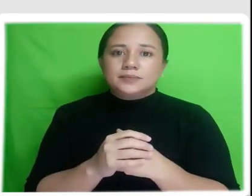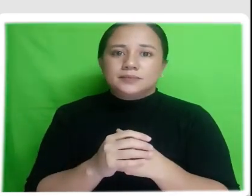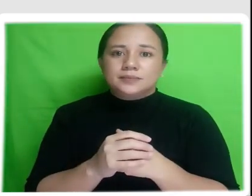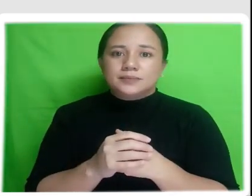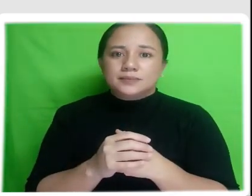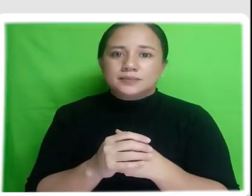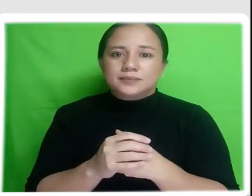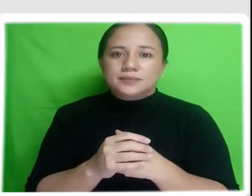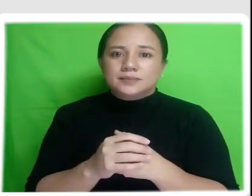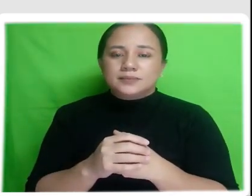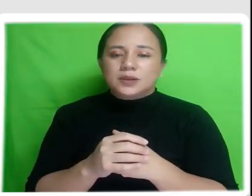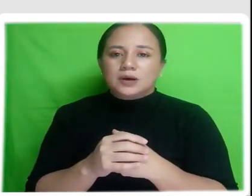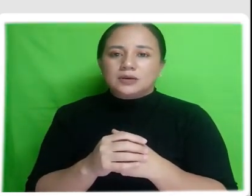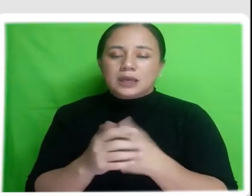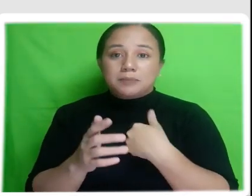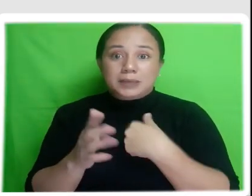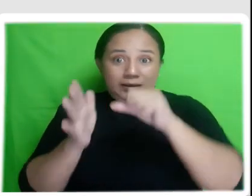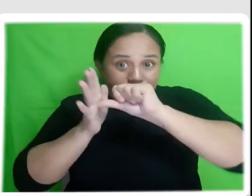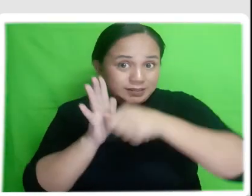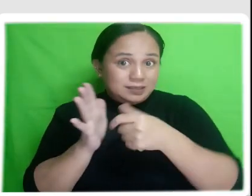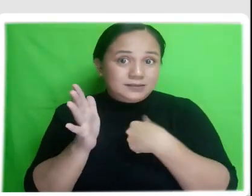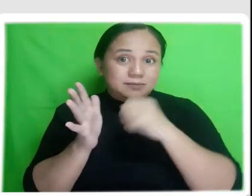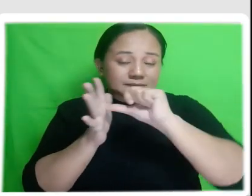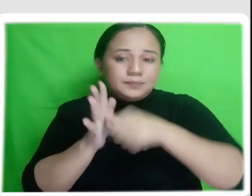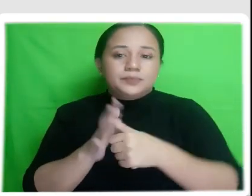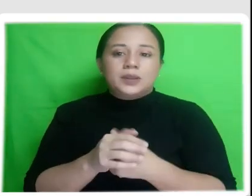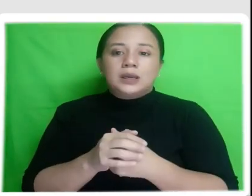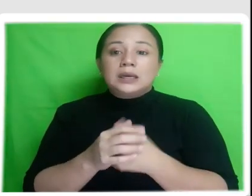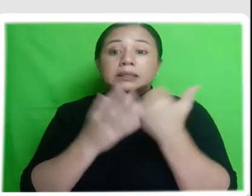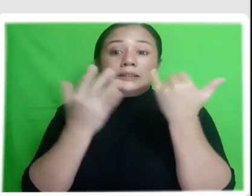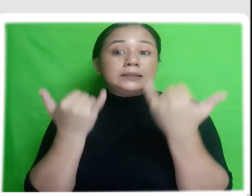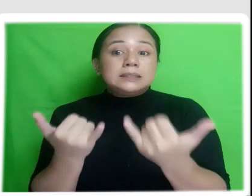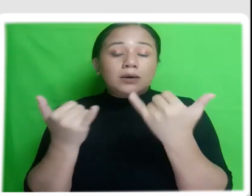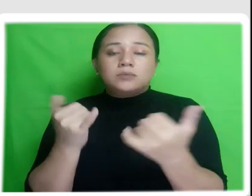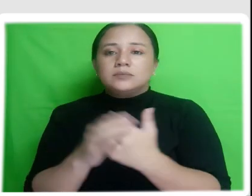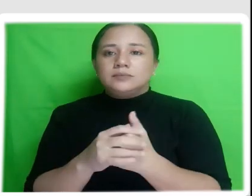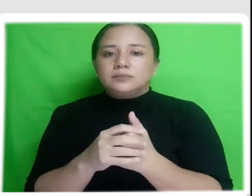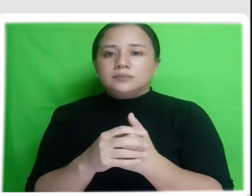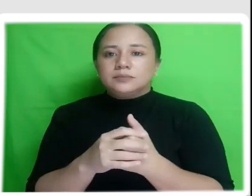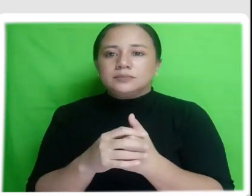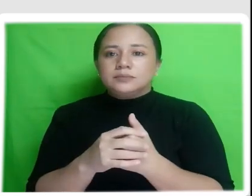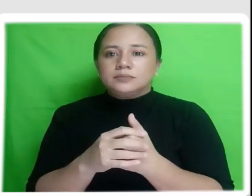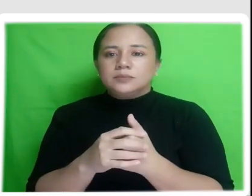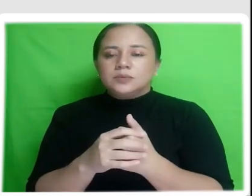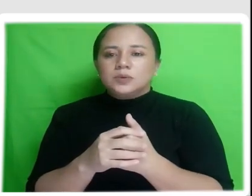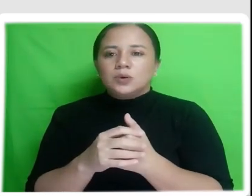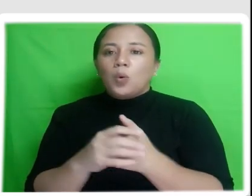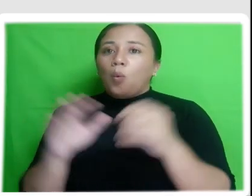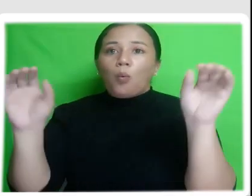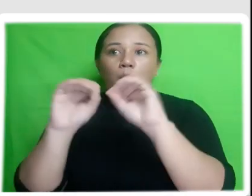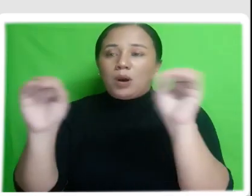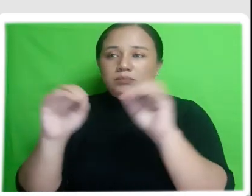Let me reiterate, at this point, no motive is wrong.